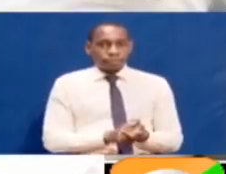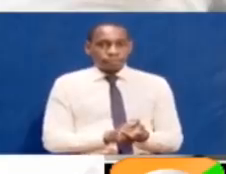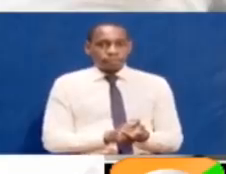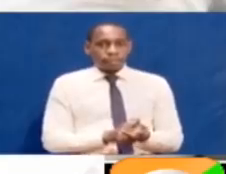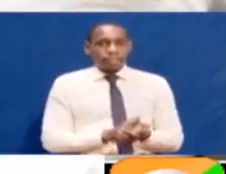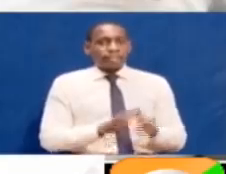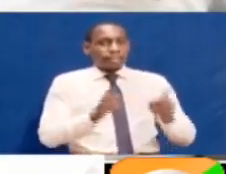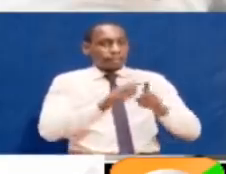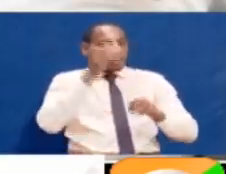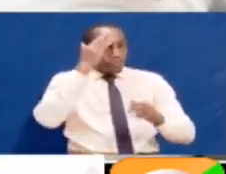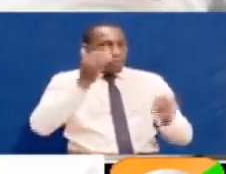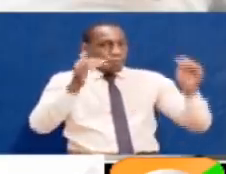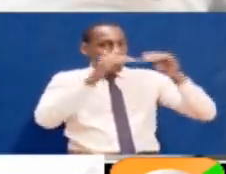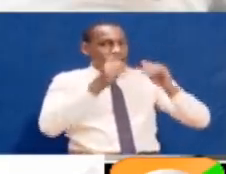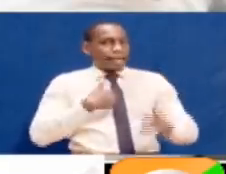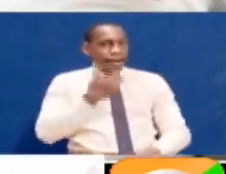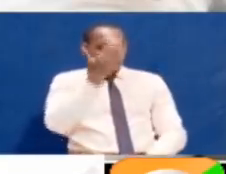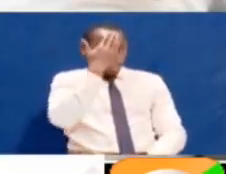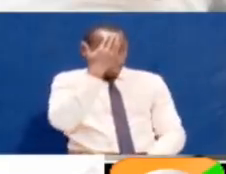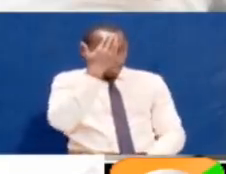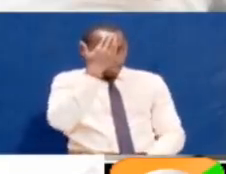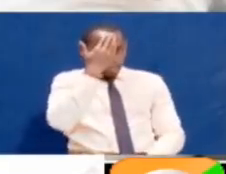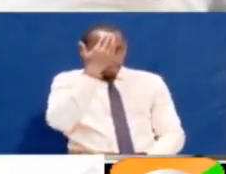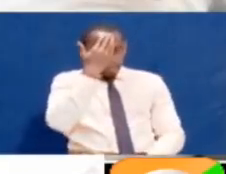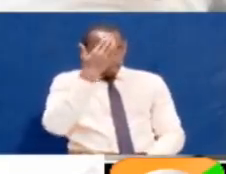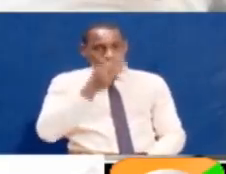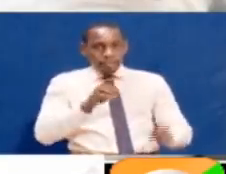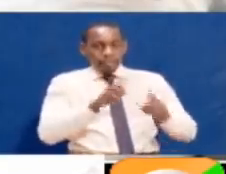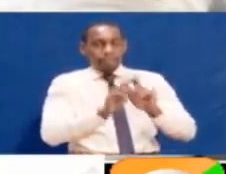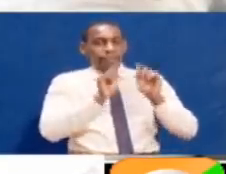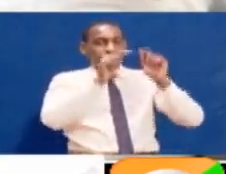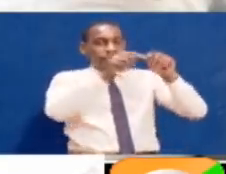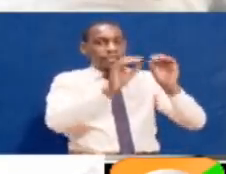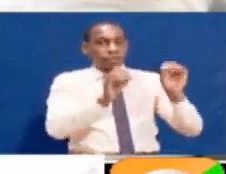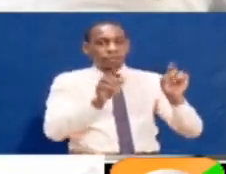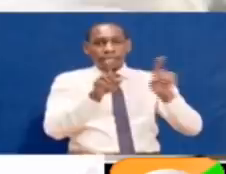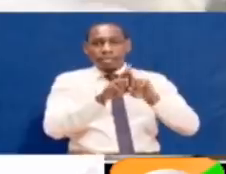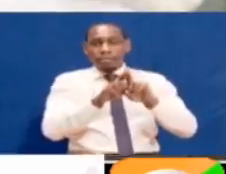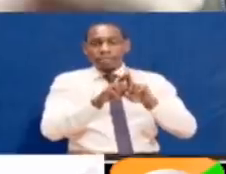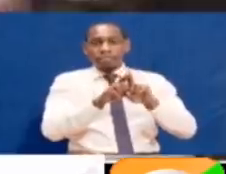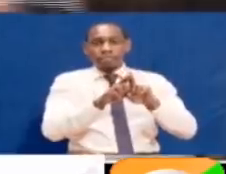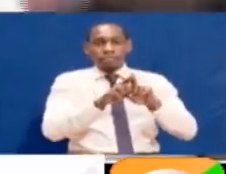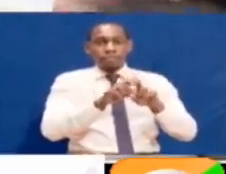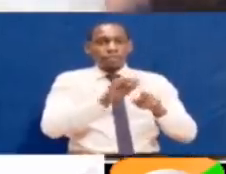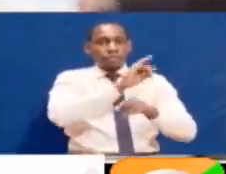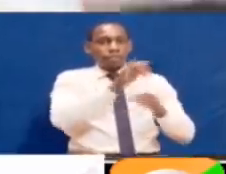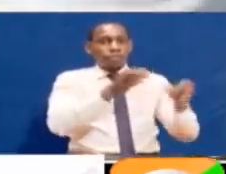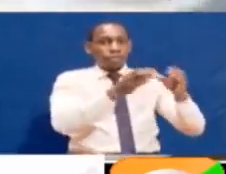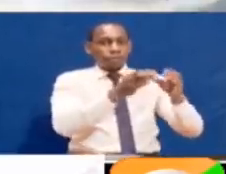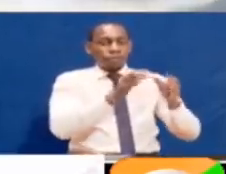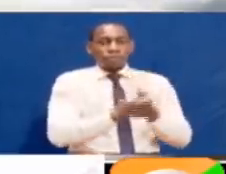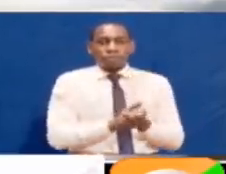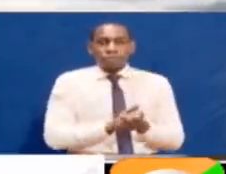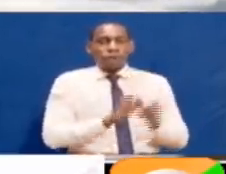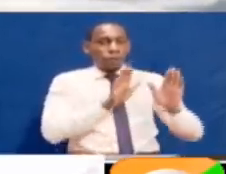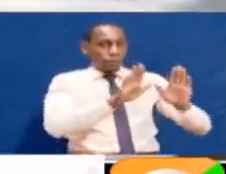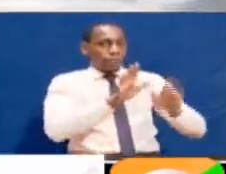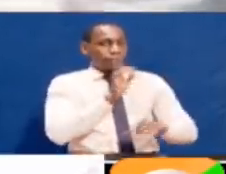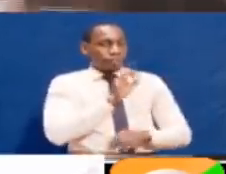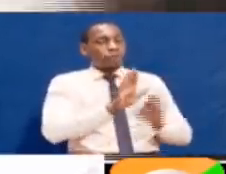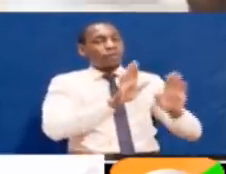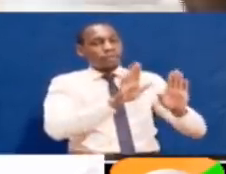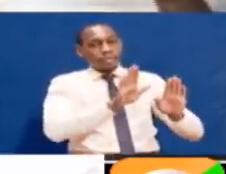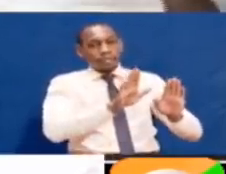now tell us you knew there was a meeting on Monday. What was so difficult about you attending? And of course, your wing of the Jubilee Party have been talking.